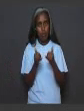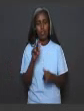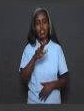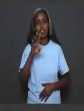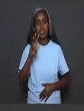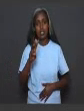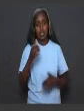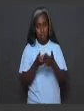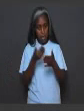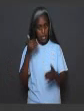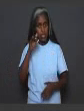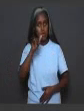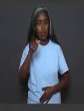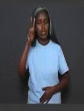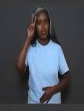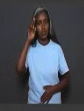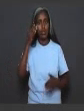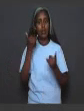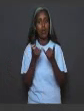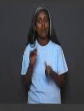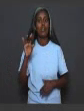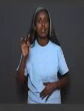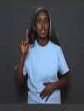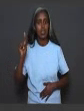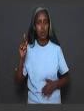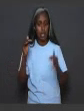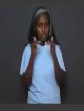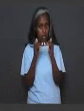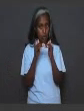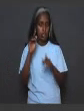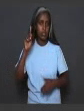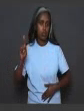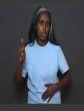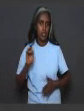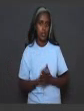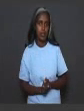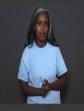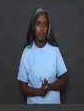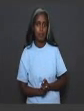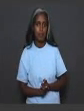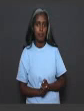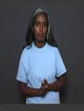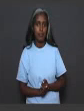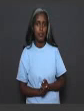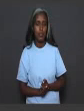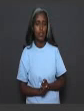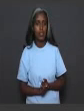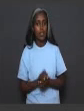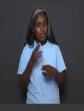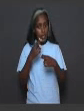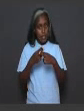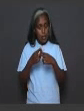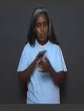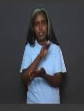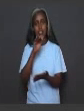y squared over 81 equals 1. You named the